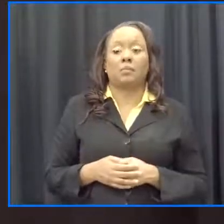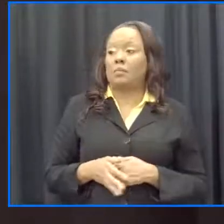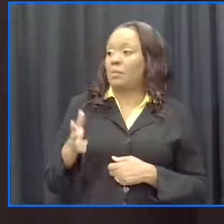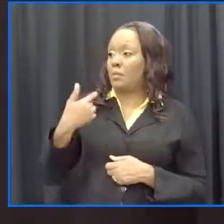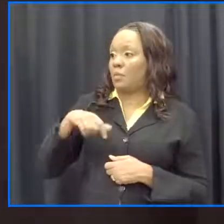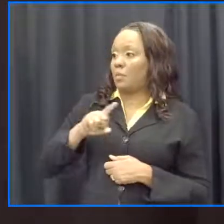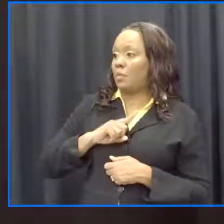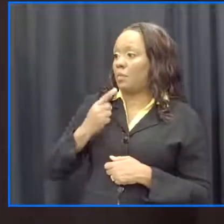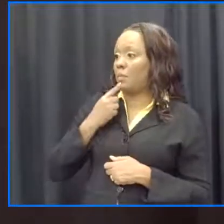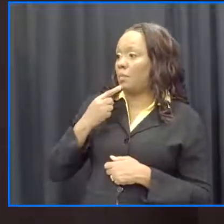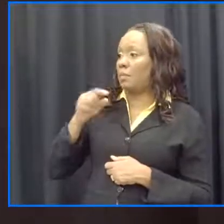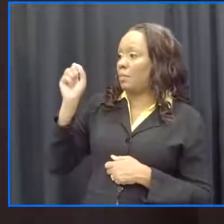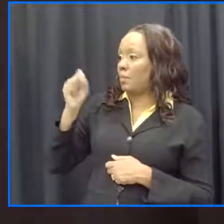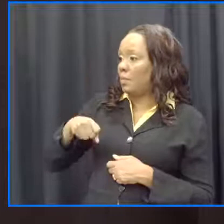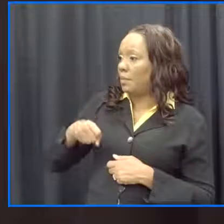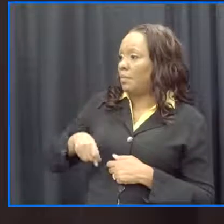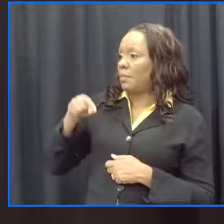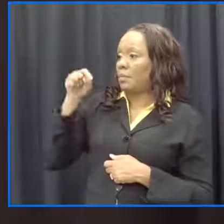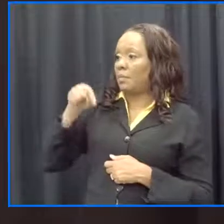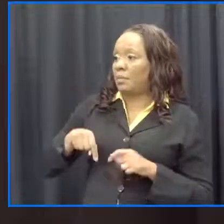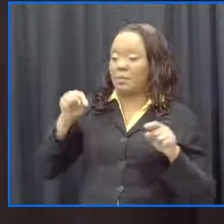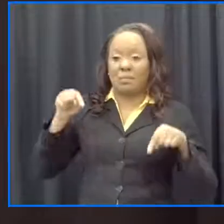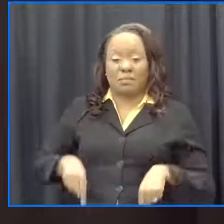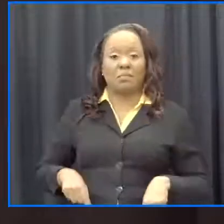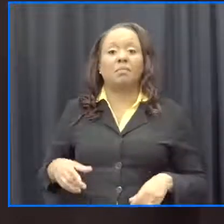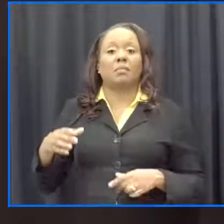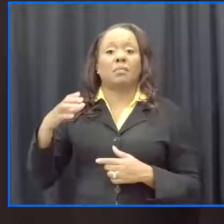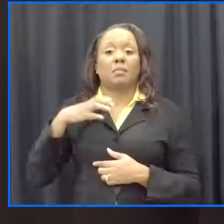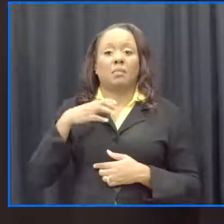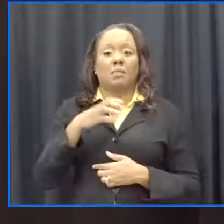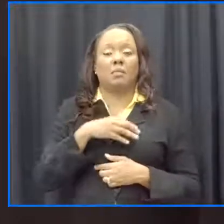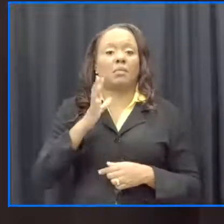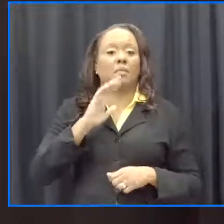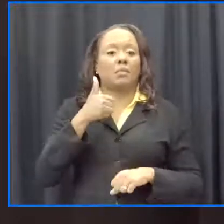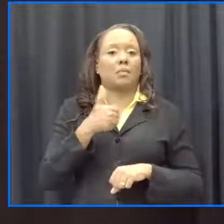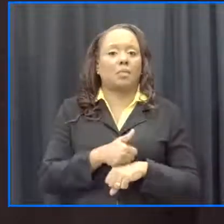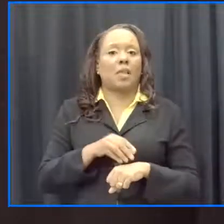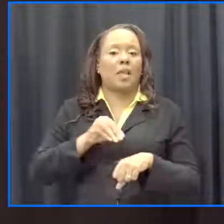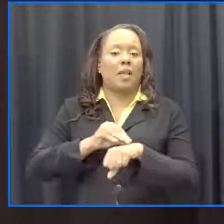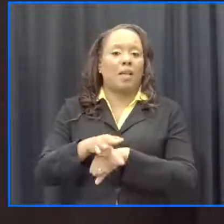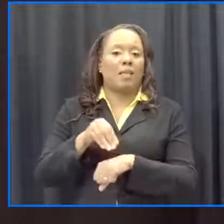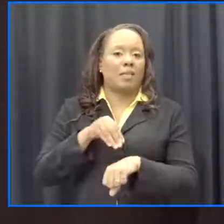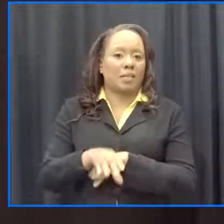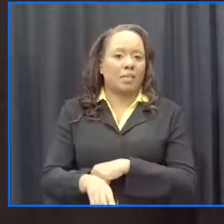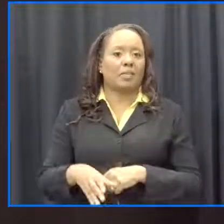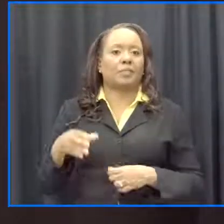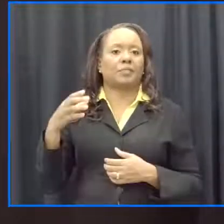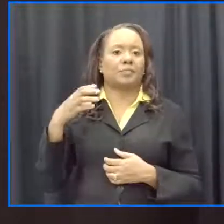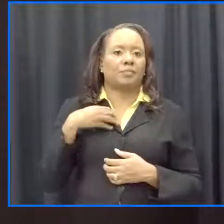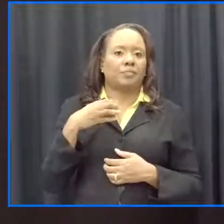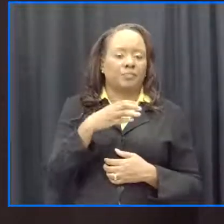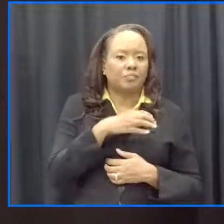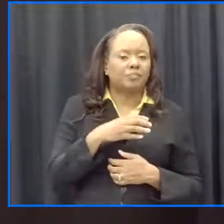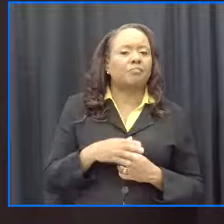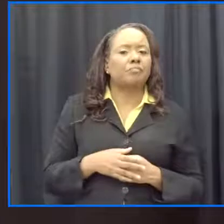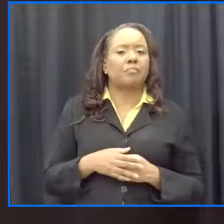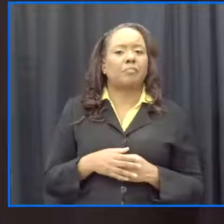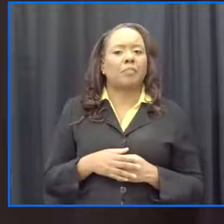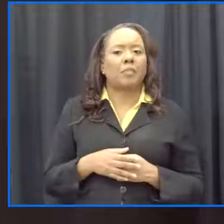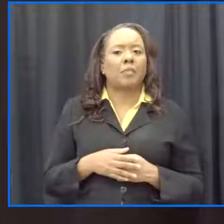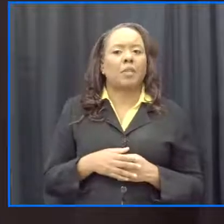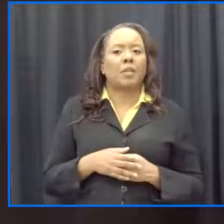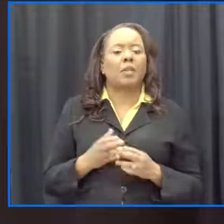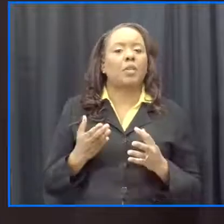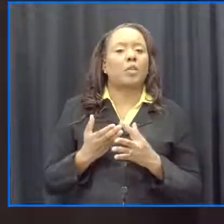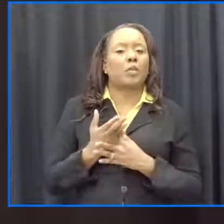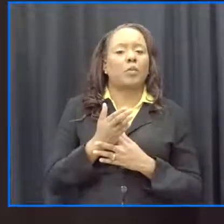Pursuant to that commitment, this commission has been appointed as an advisory commission by His Excellency the Acting